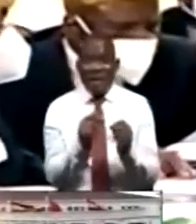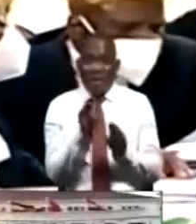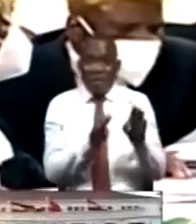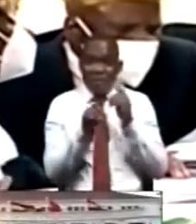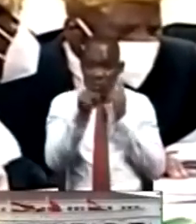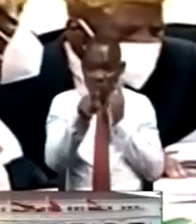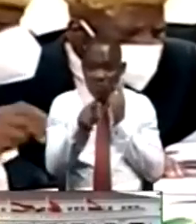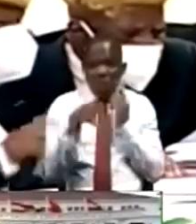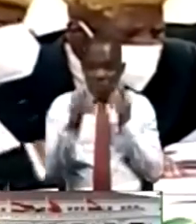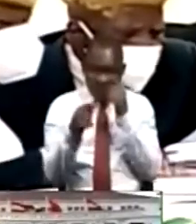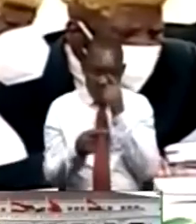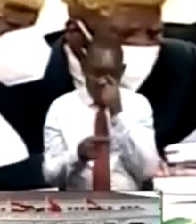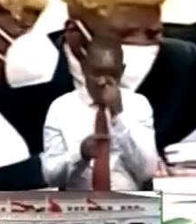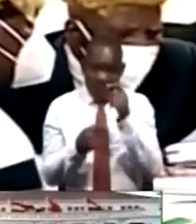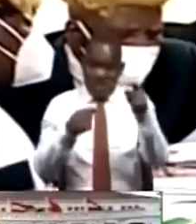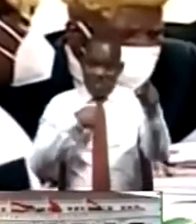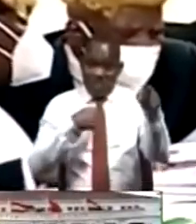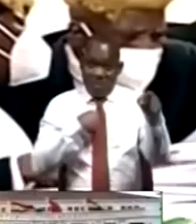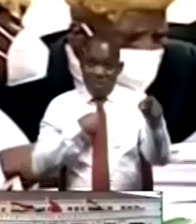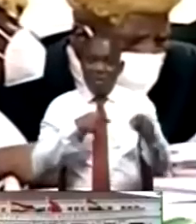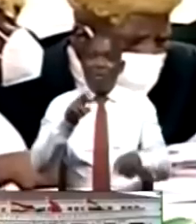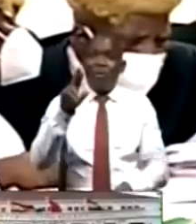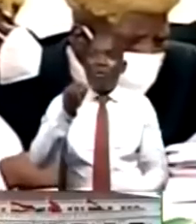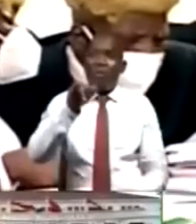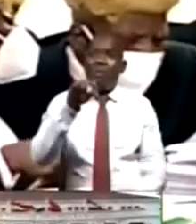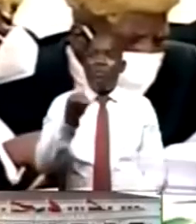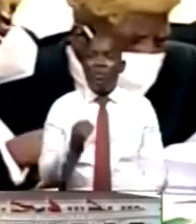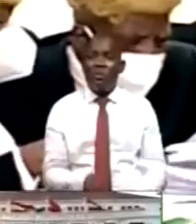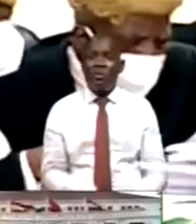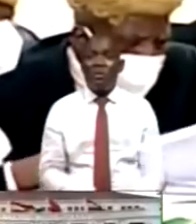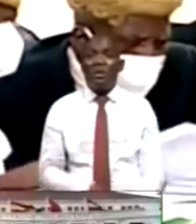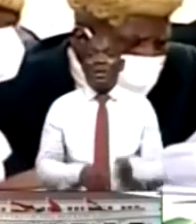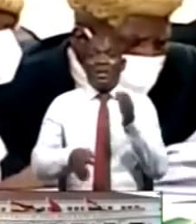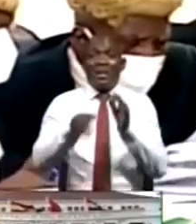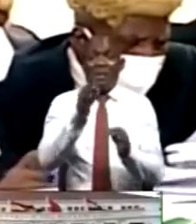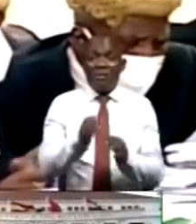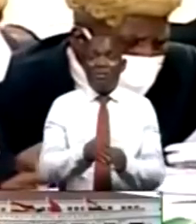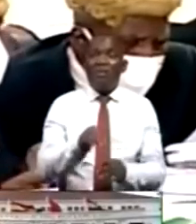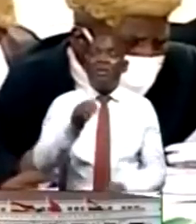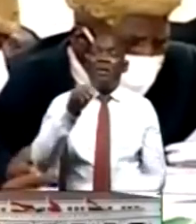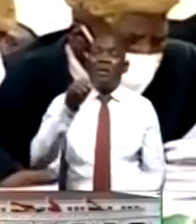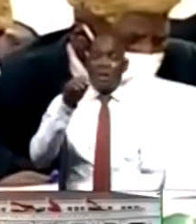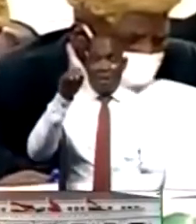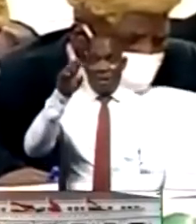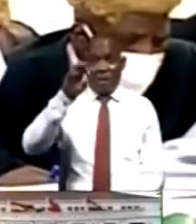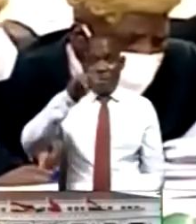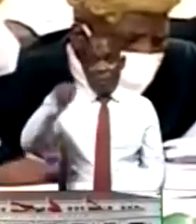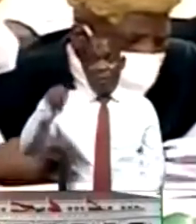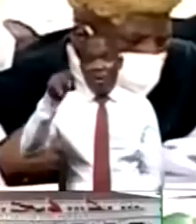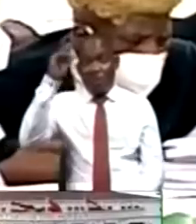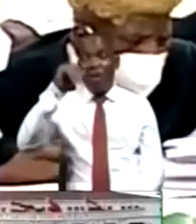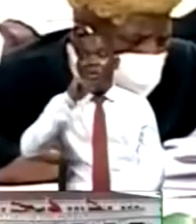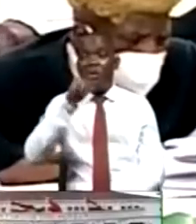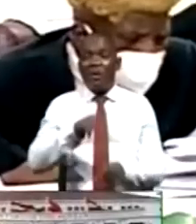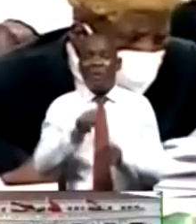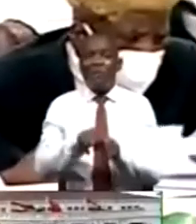you said that I am Rojo Mettle-Nunoo, and that if Kwame Dupont didn't take his time, you were going to go